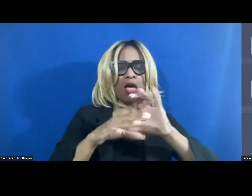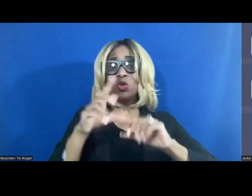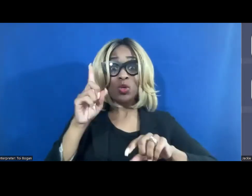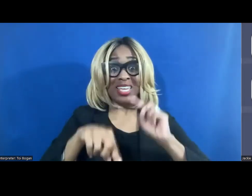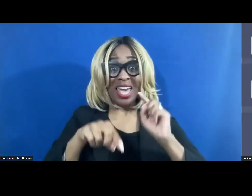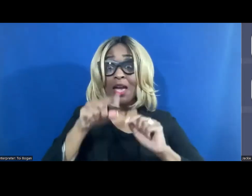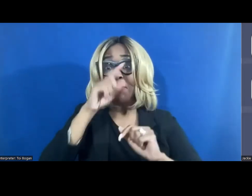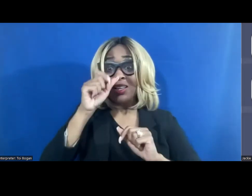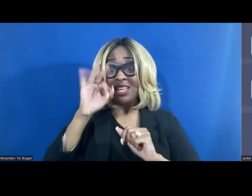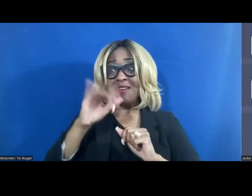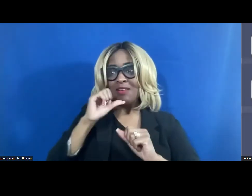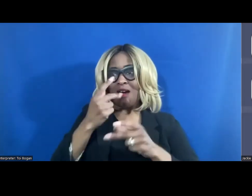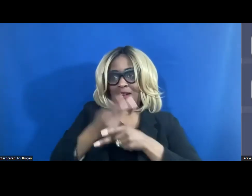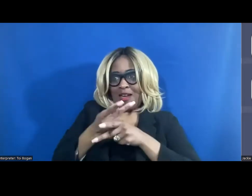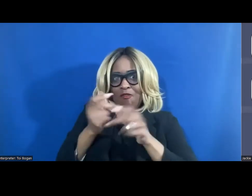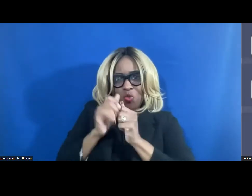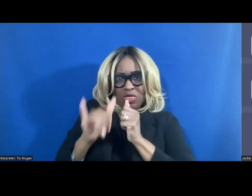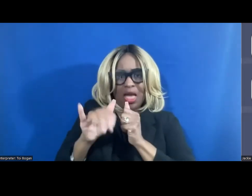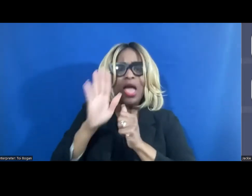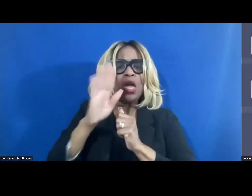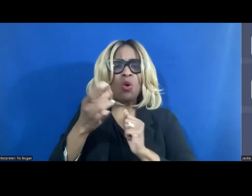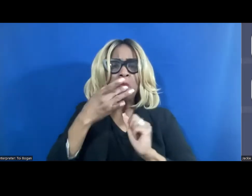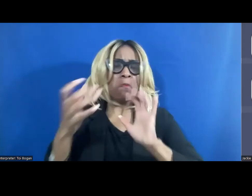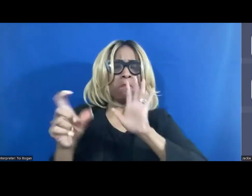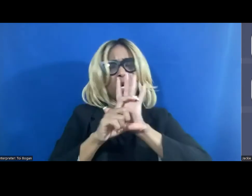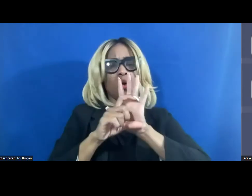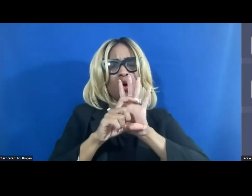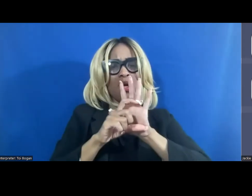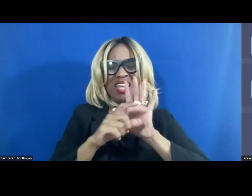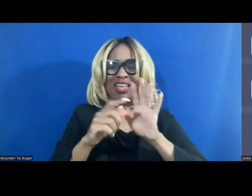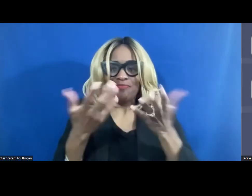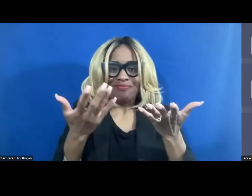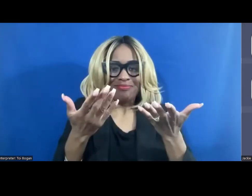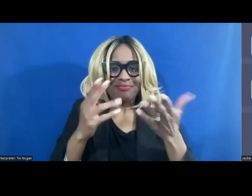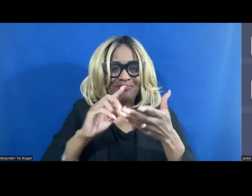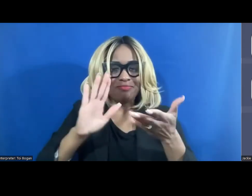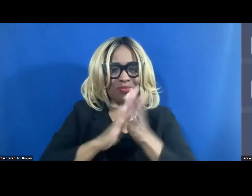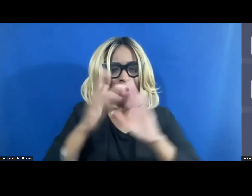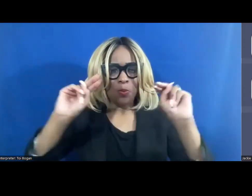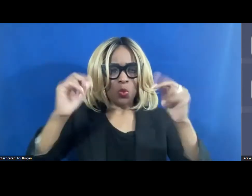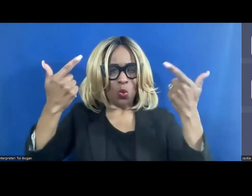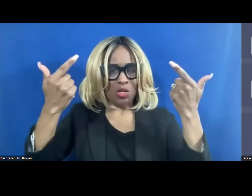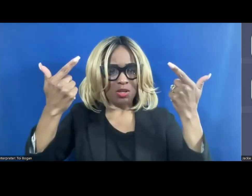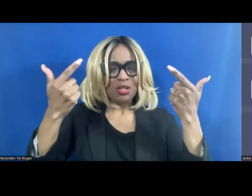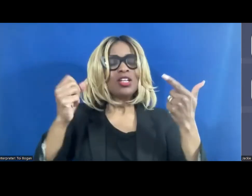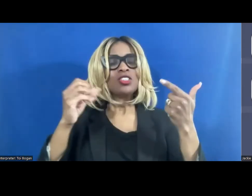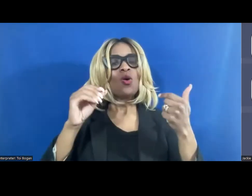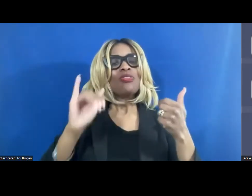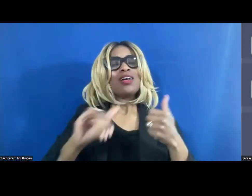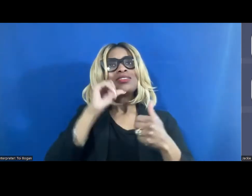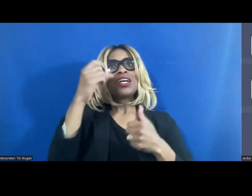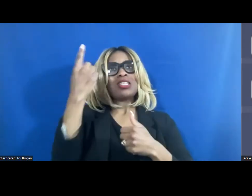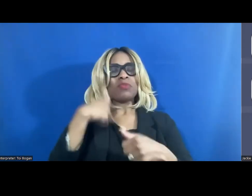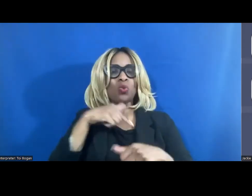careful with this variety of apples, it will bruise, and then it's not viable for the market. So that's not exactly something that we